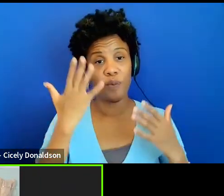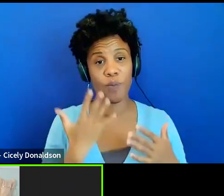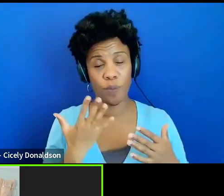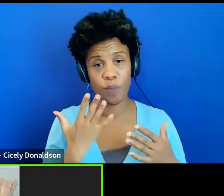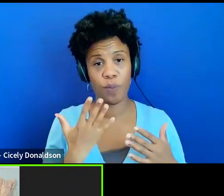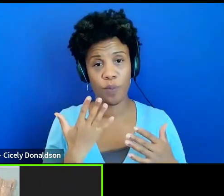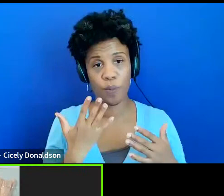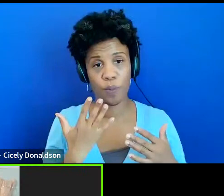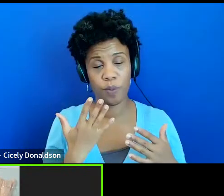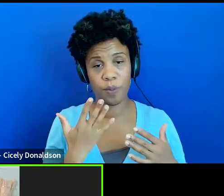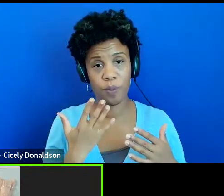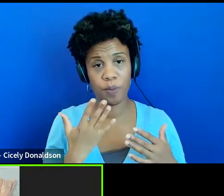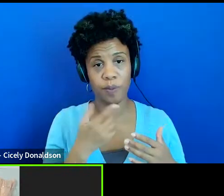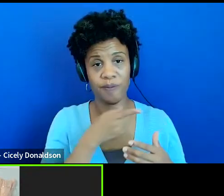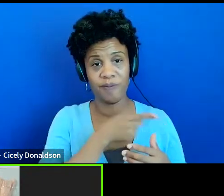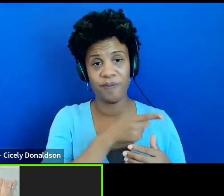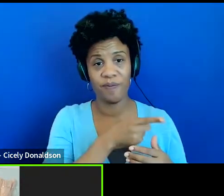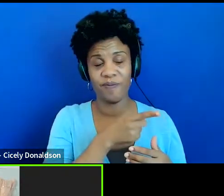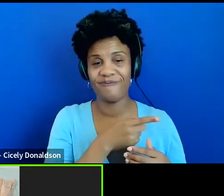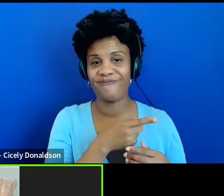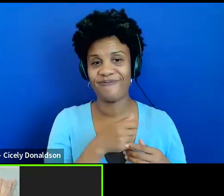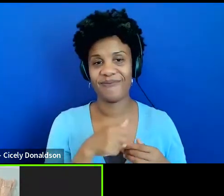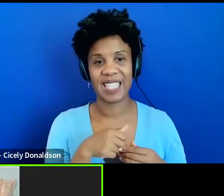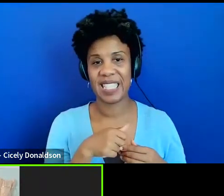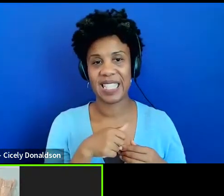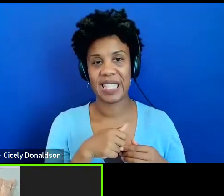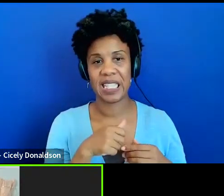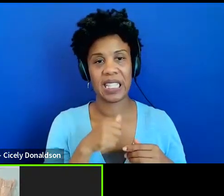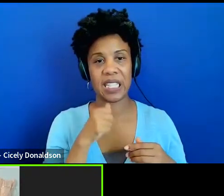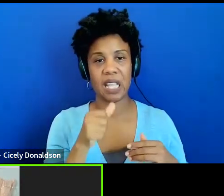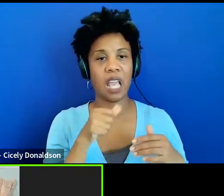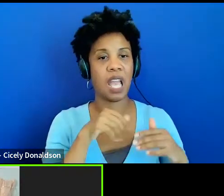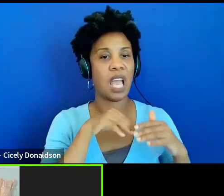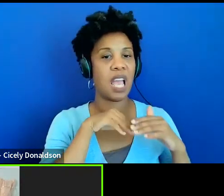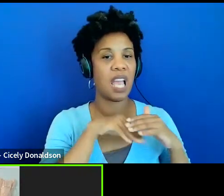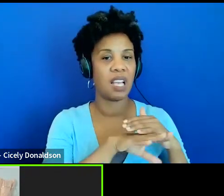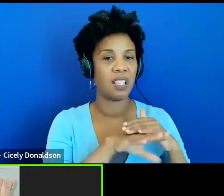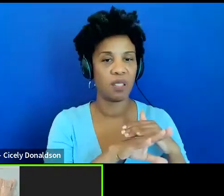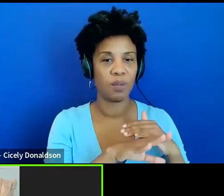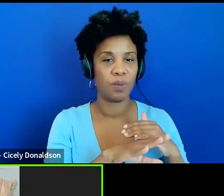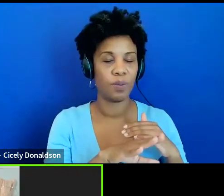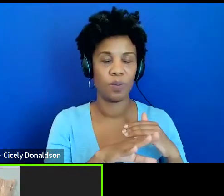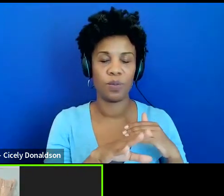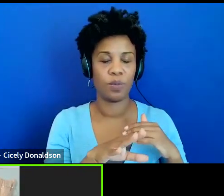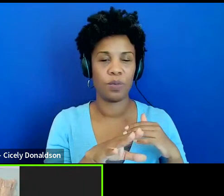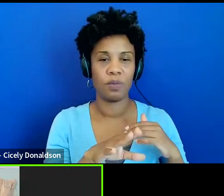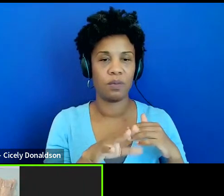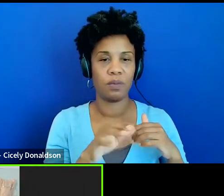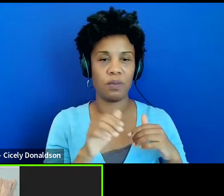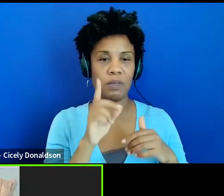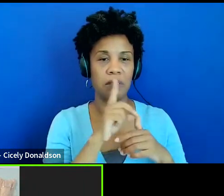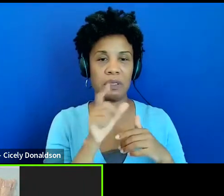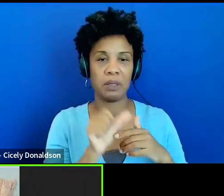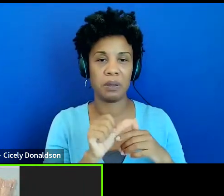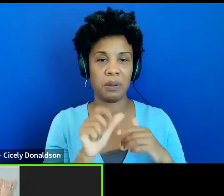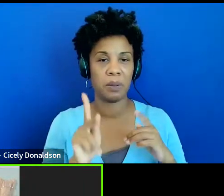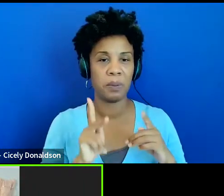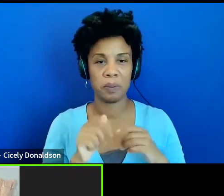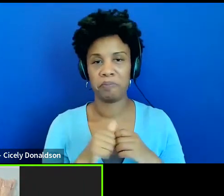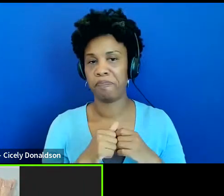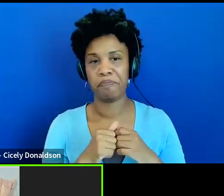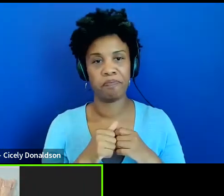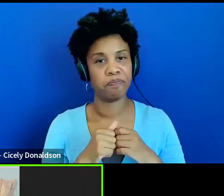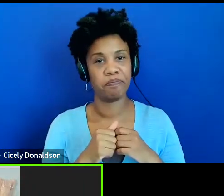respiratory one, is not very accessible, I must say, for persons with disabilities. It was